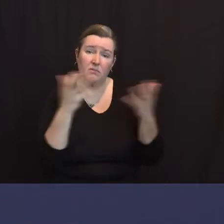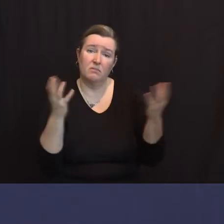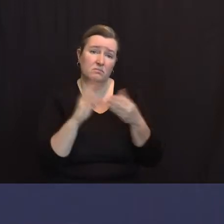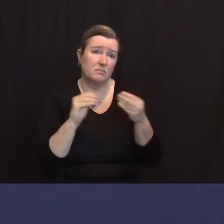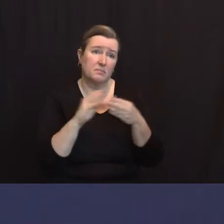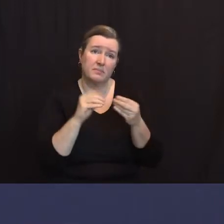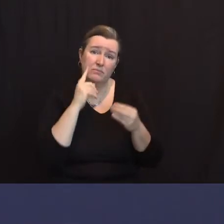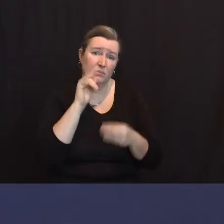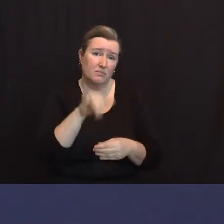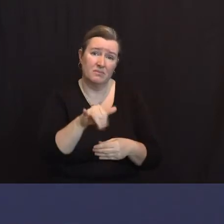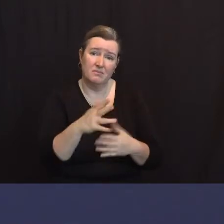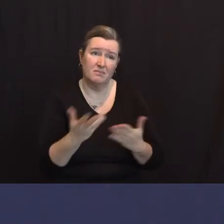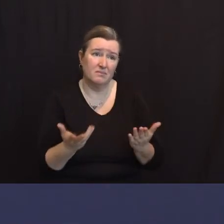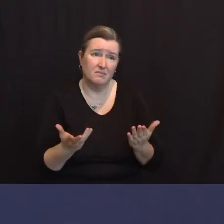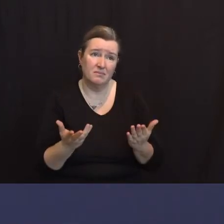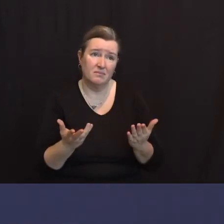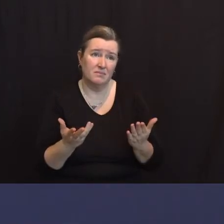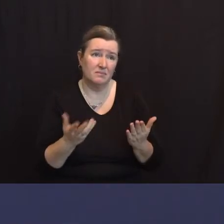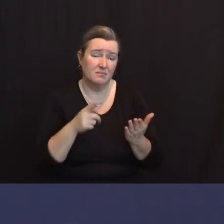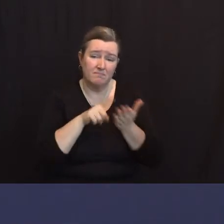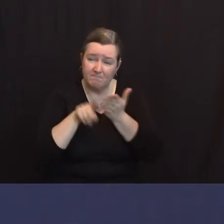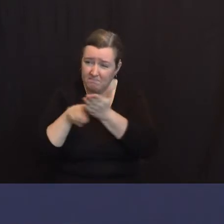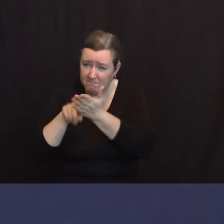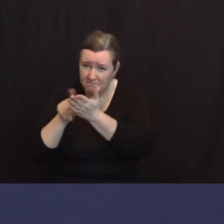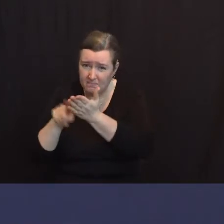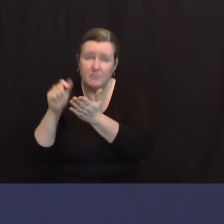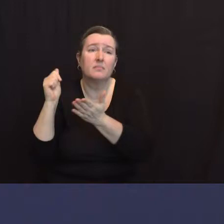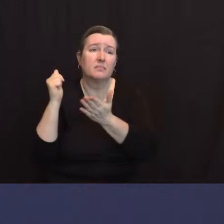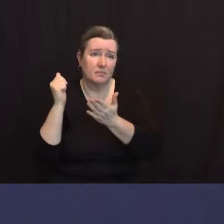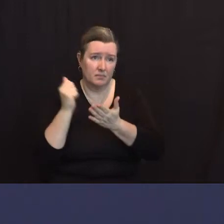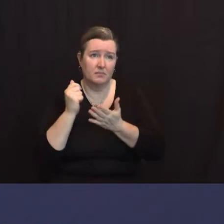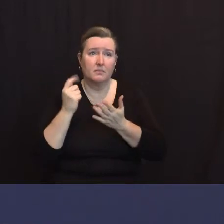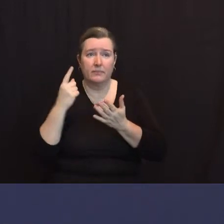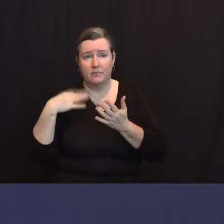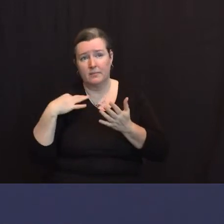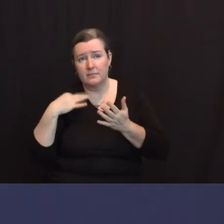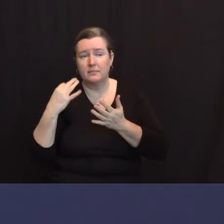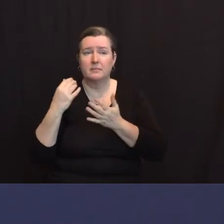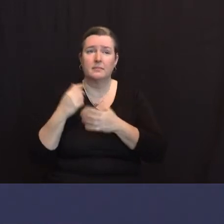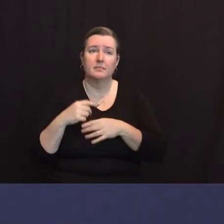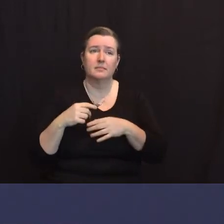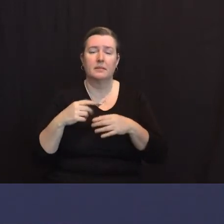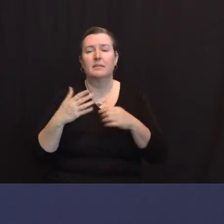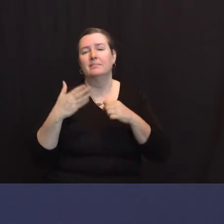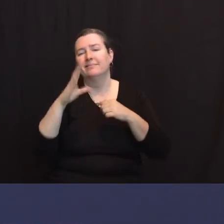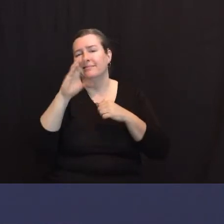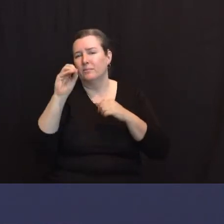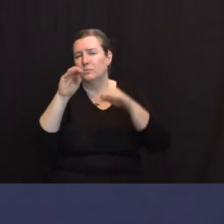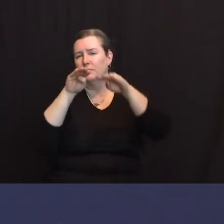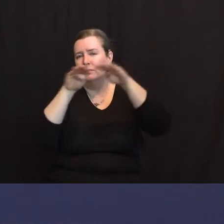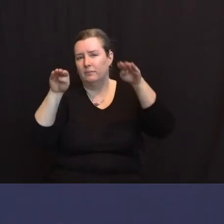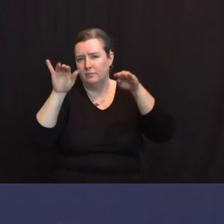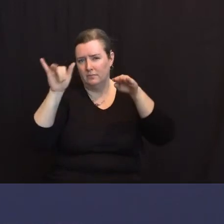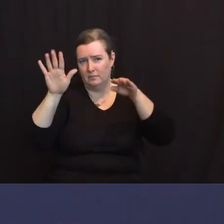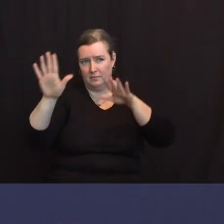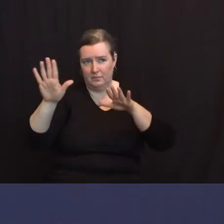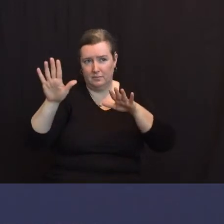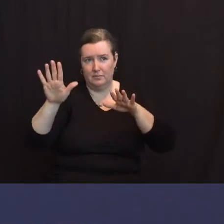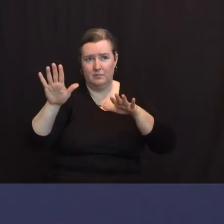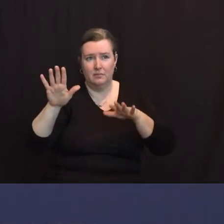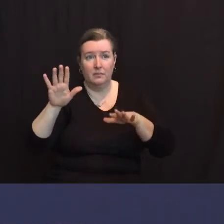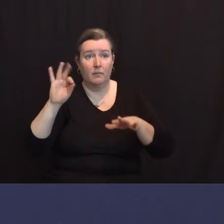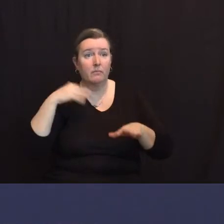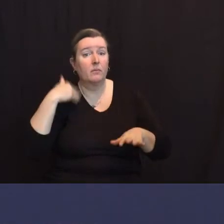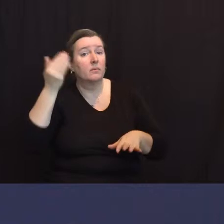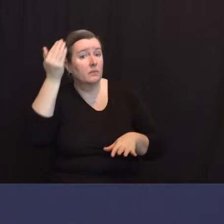Vetting candidates is typically done at the county level. Obviously, if there's some piece of information that I'm aware of, or Paramel or the team is aware of,